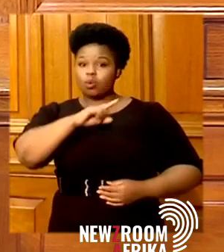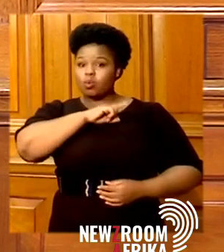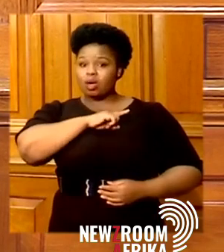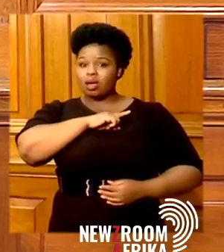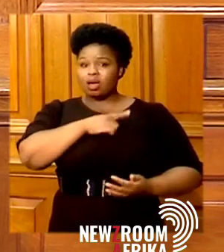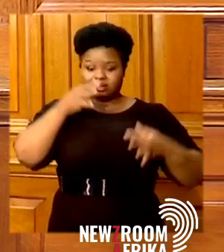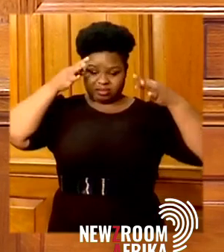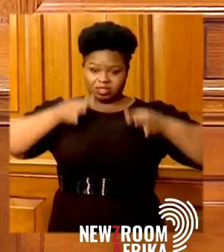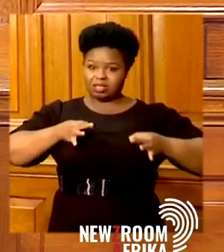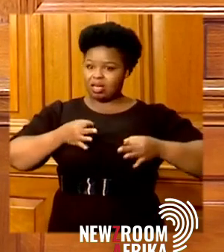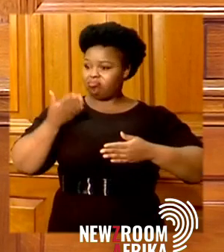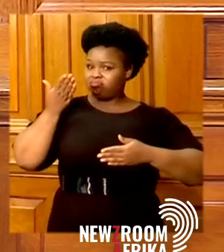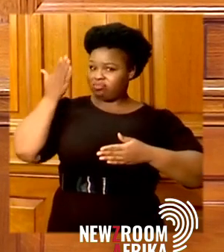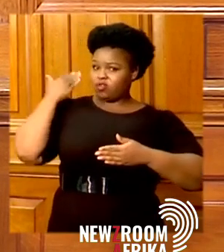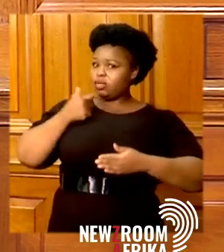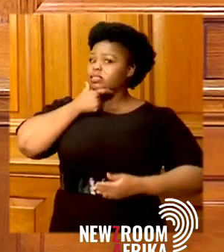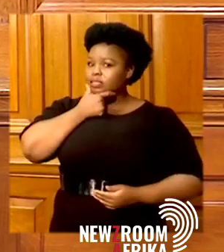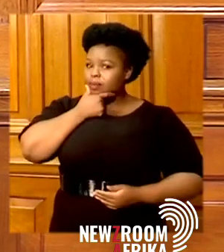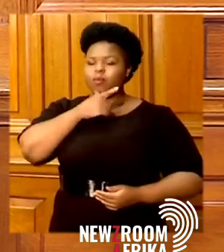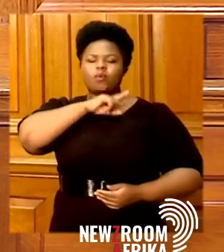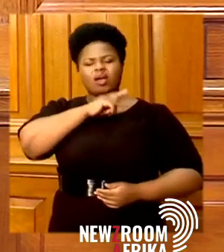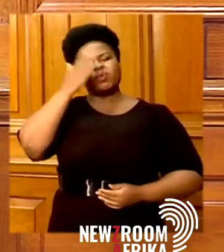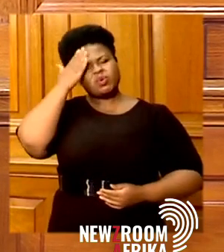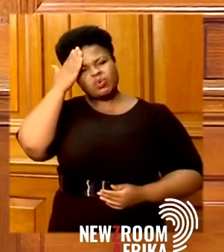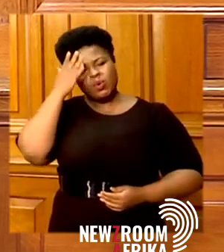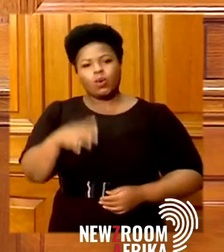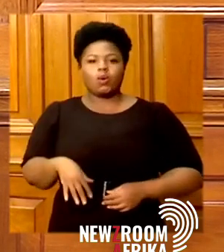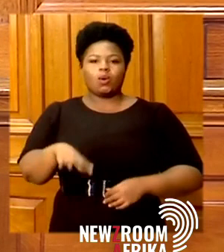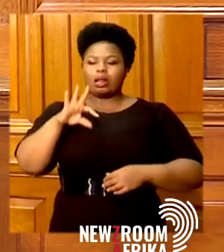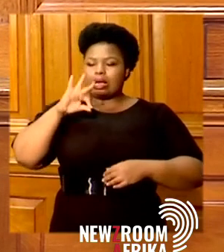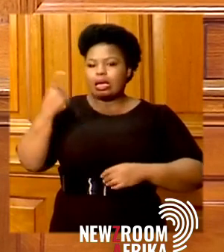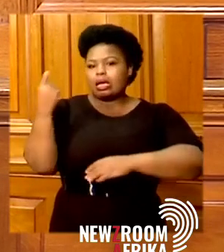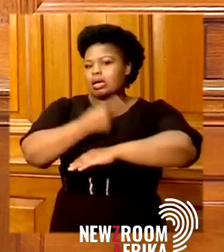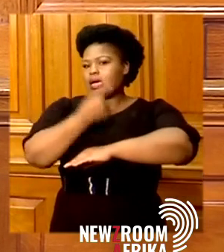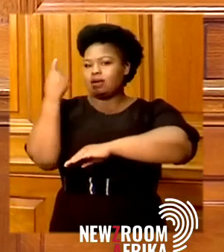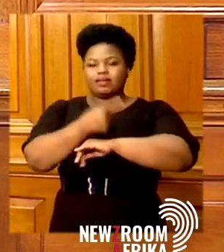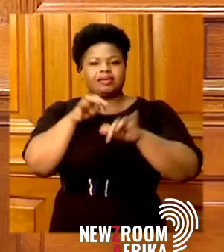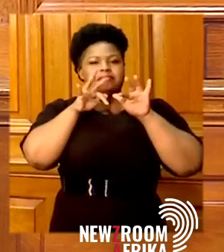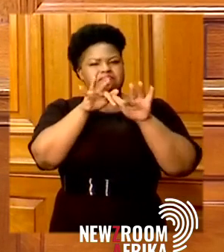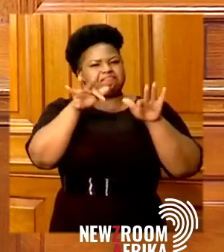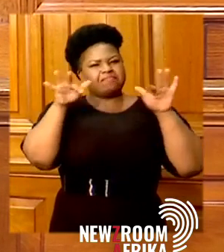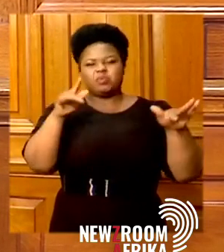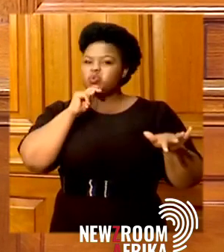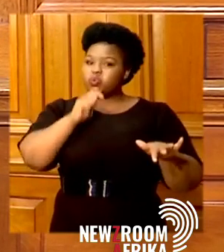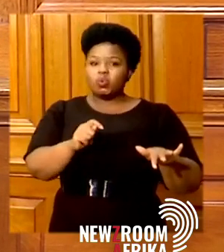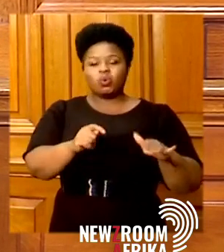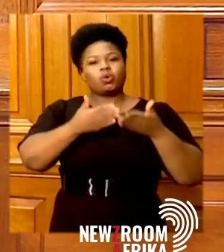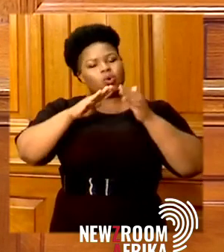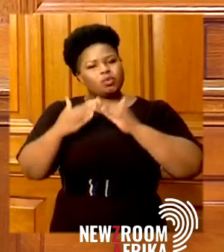that they placed restrictions on the daily lives of everyone in our